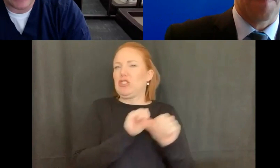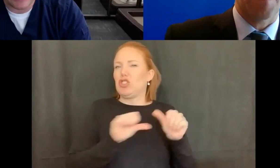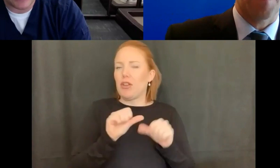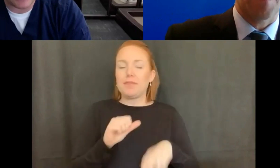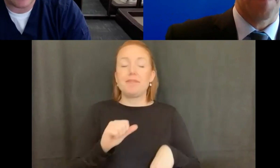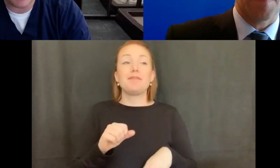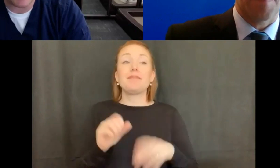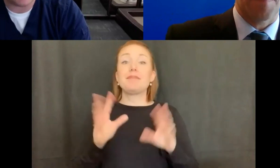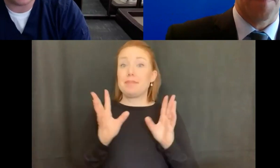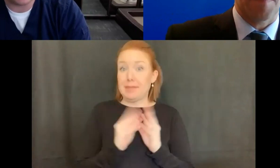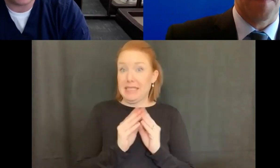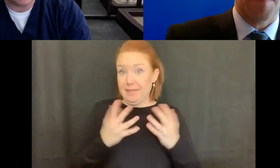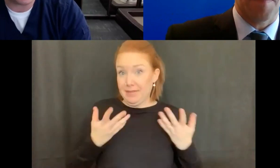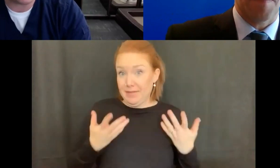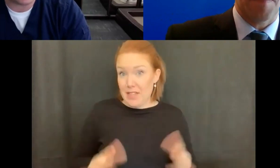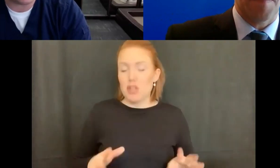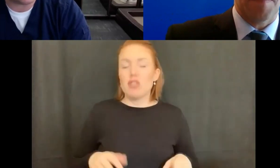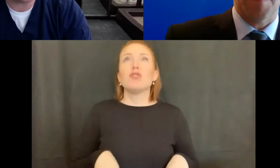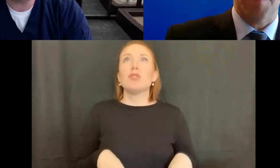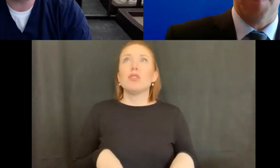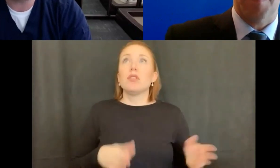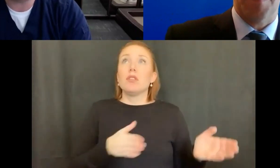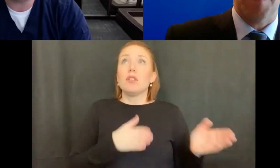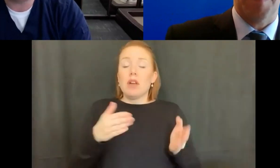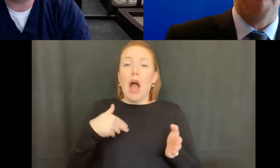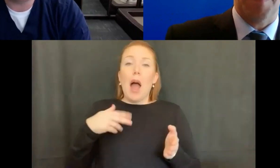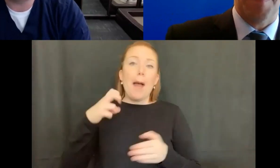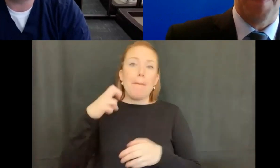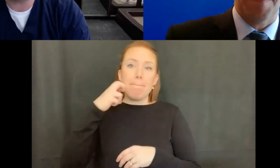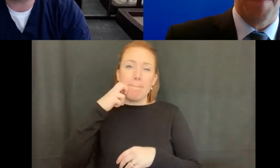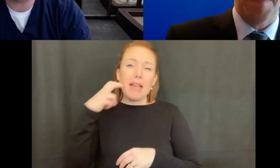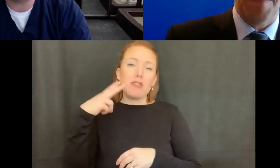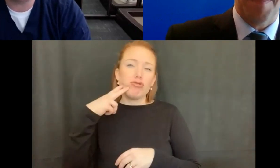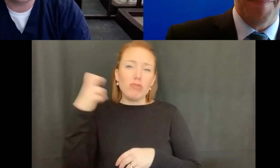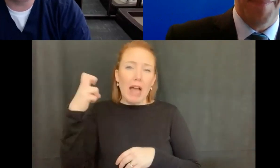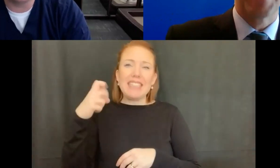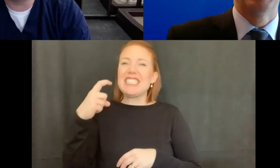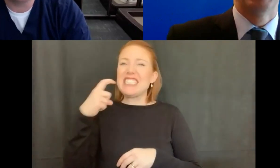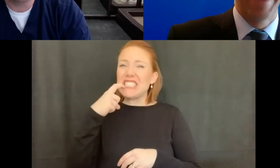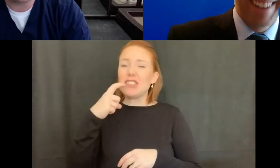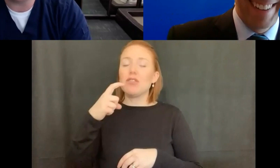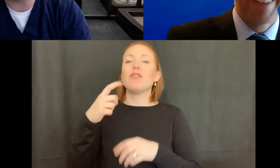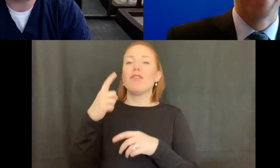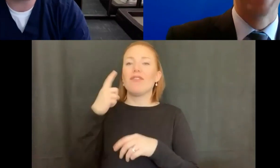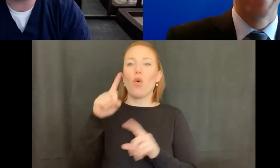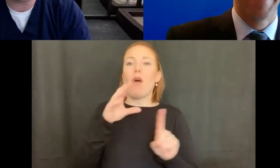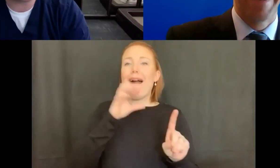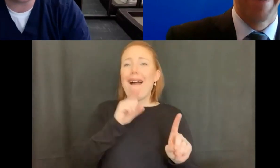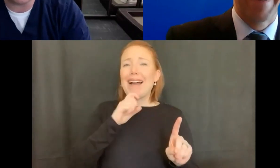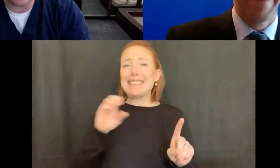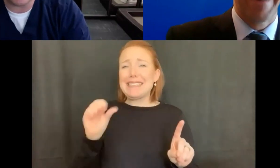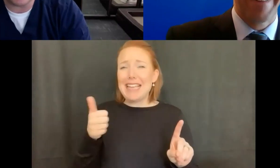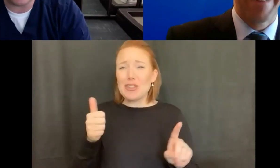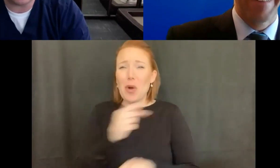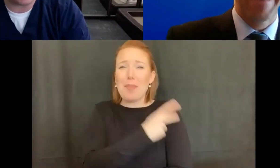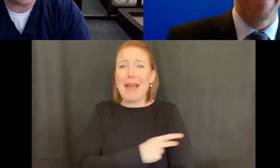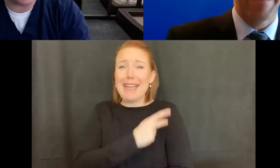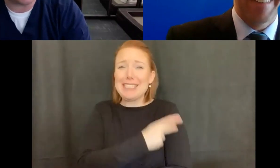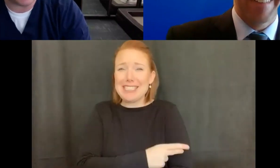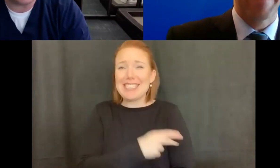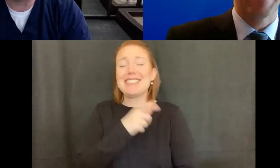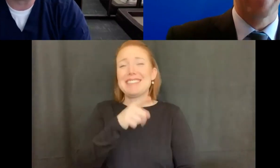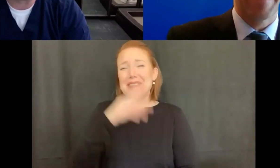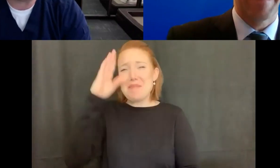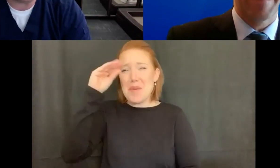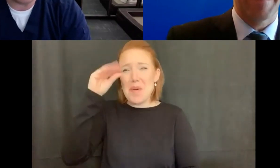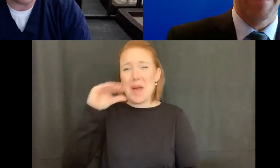that, let's see, I extracted a tooth on a 10-year-old. He was a wonderful patient, did really well.